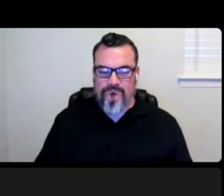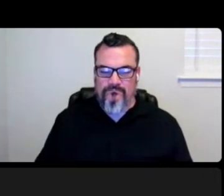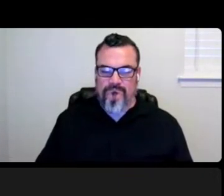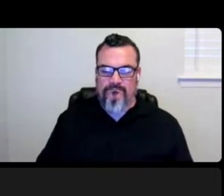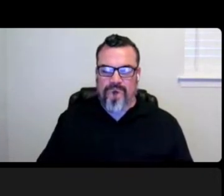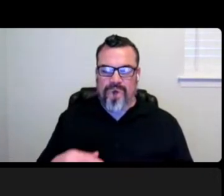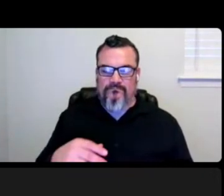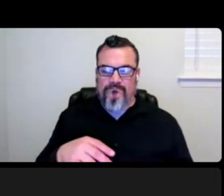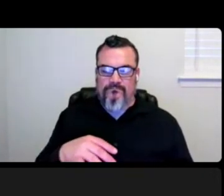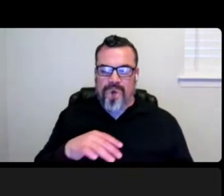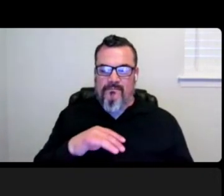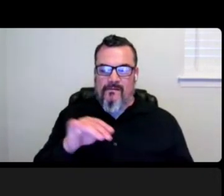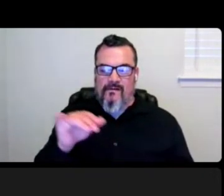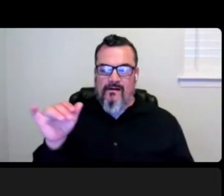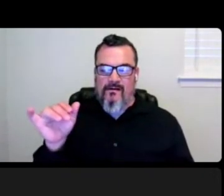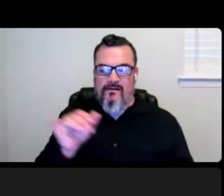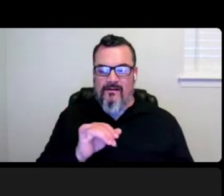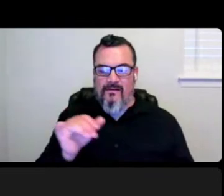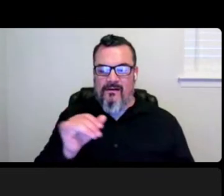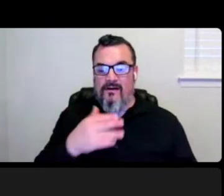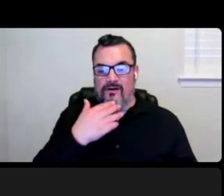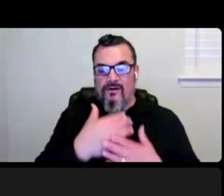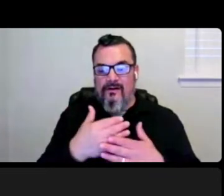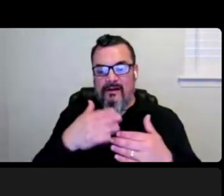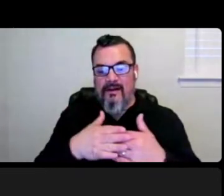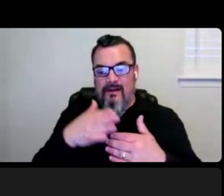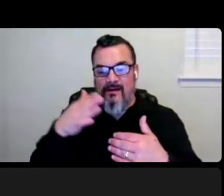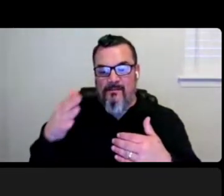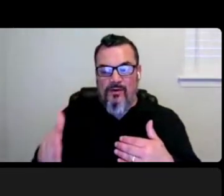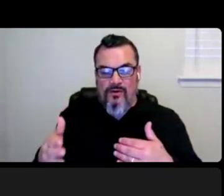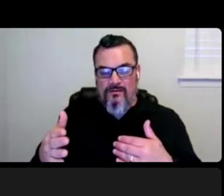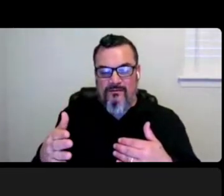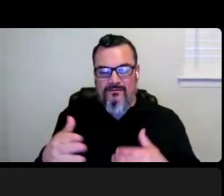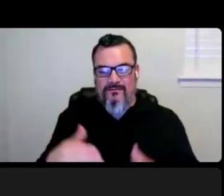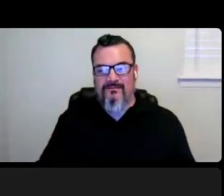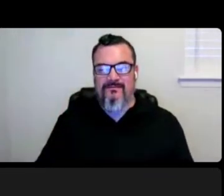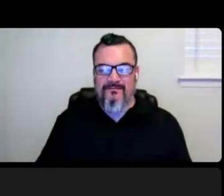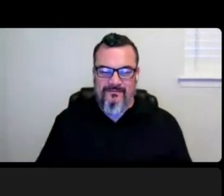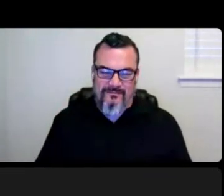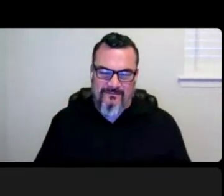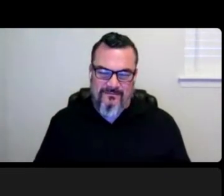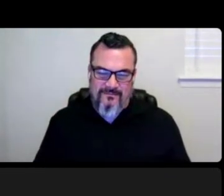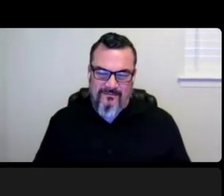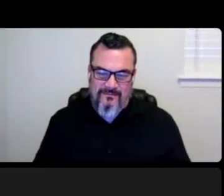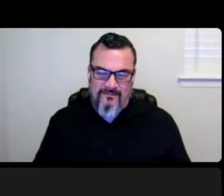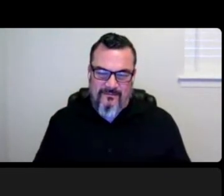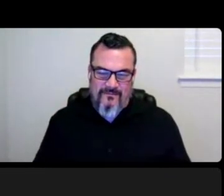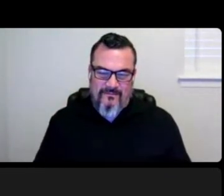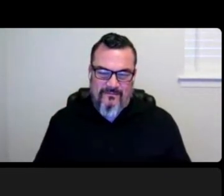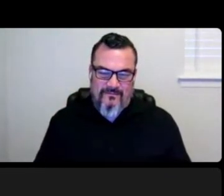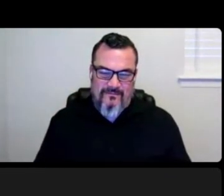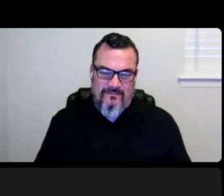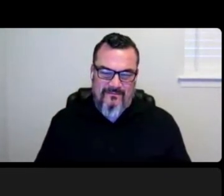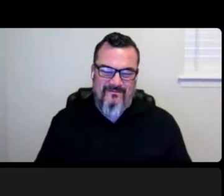You're going, everybody can sing this, like a good neighbor, right? La, la, la,